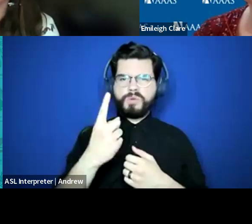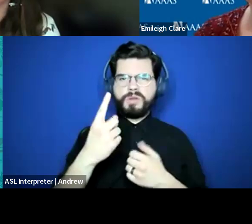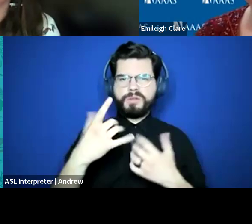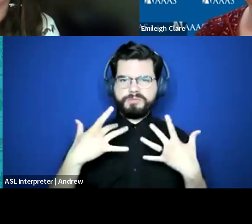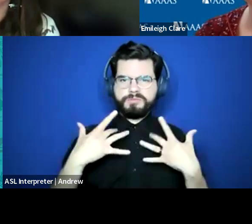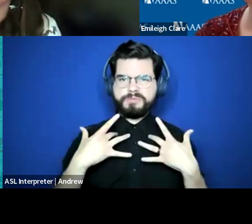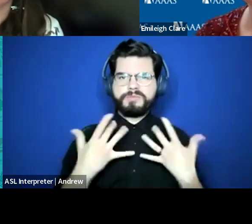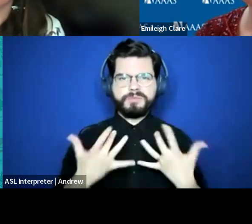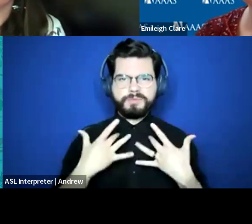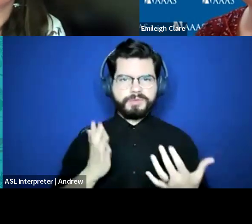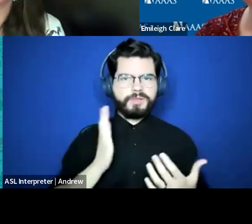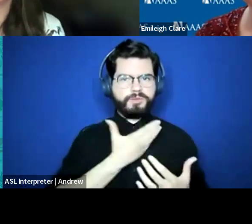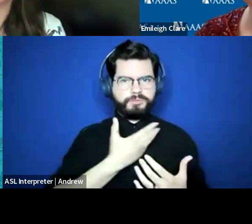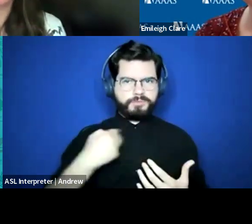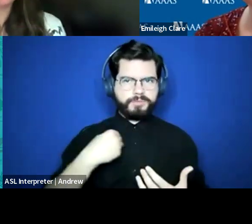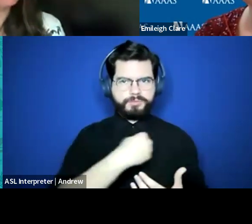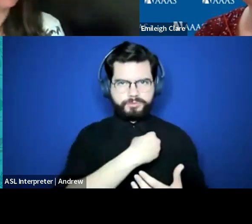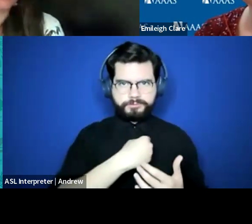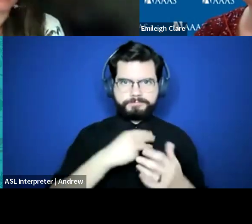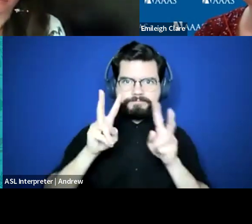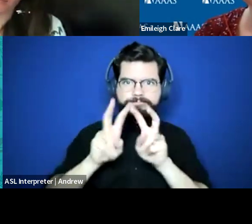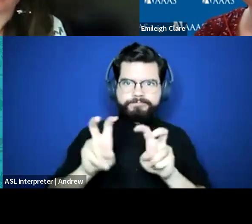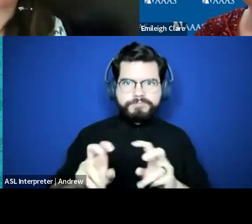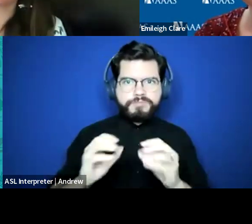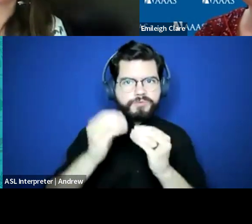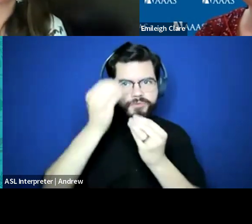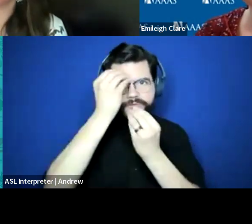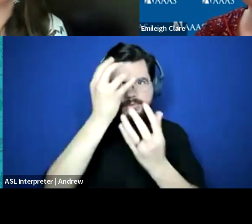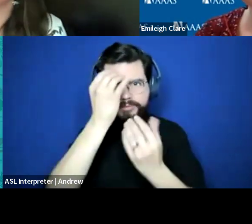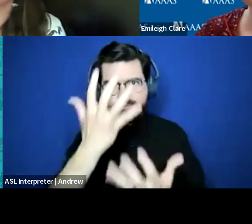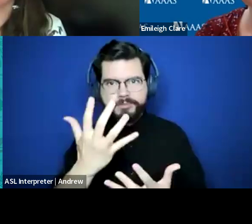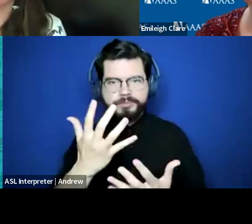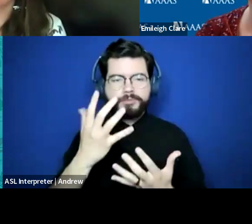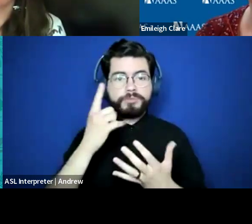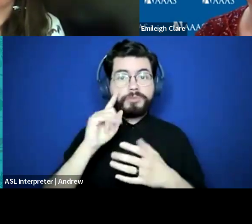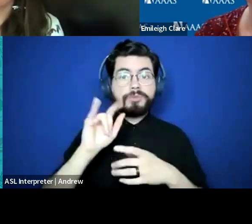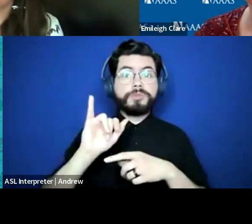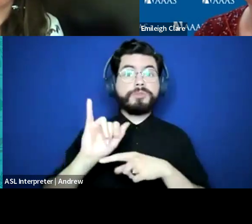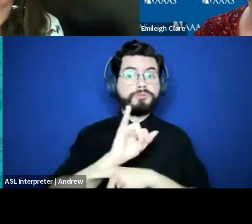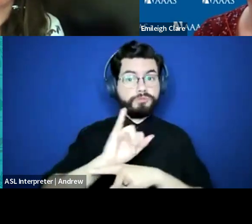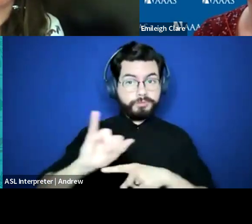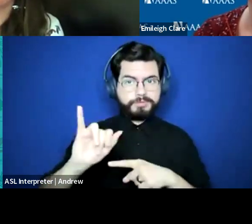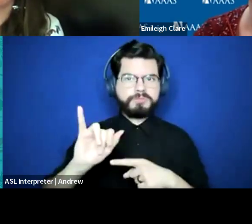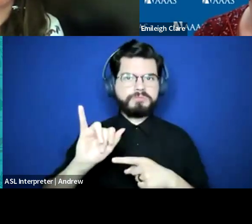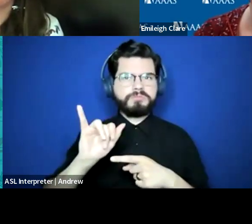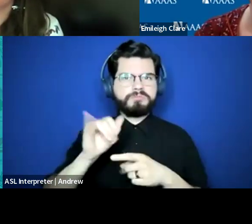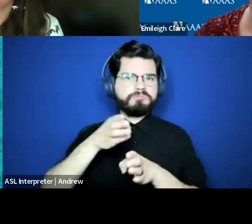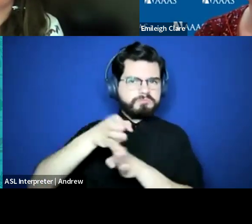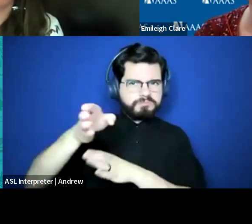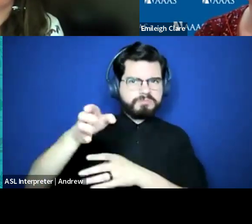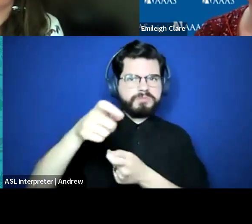information and explore paths for careers in industry specifically. And I like to mention that